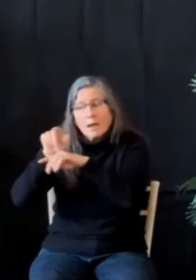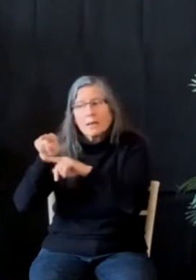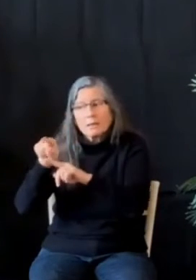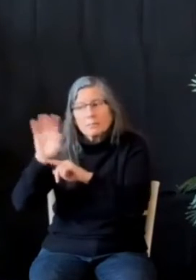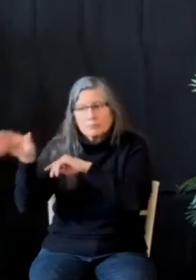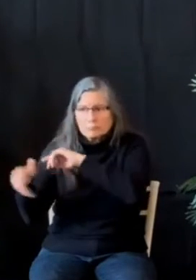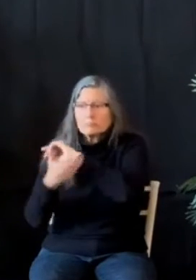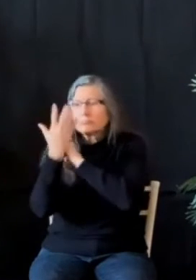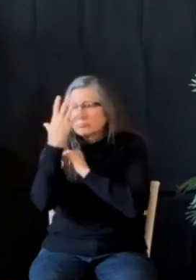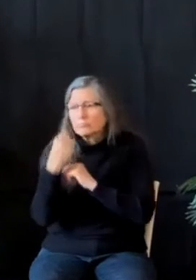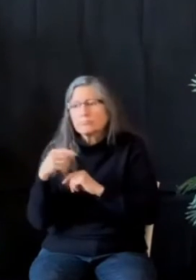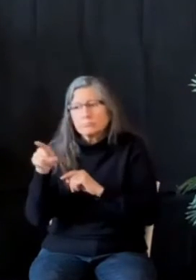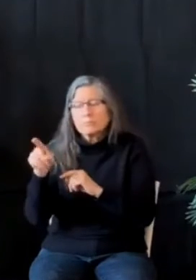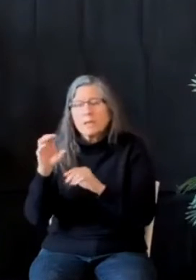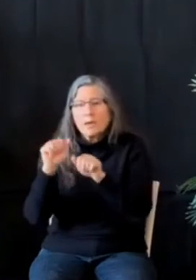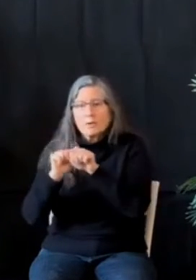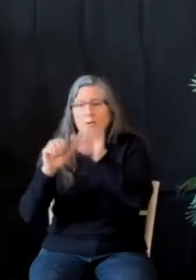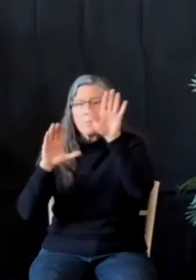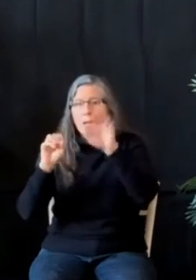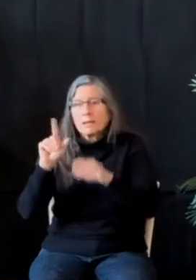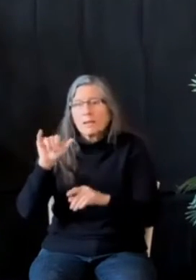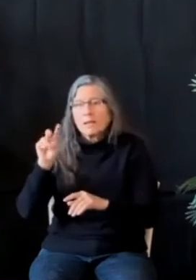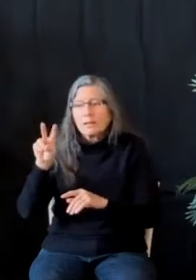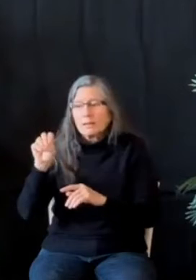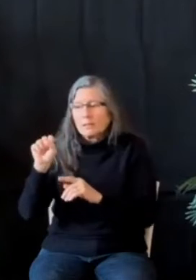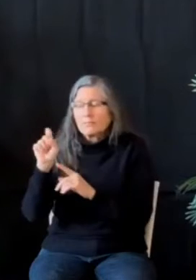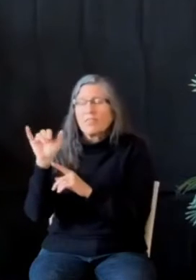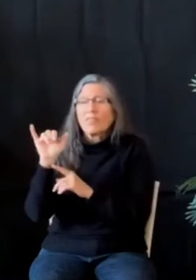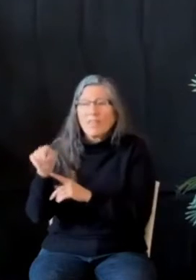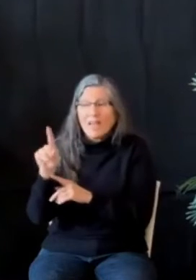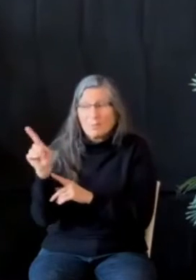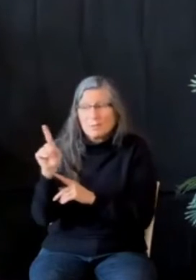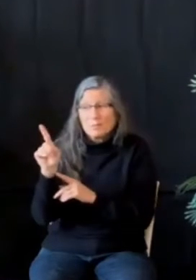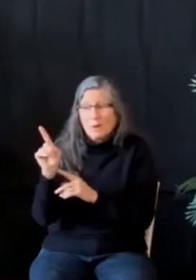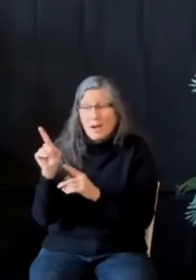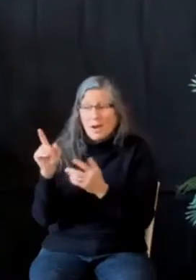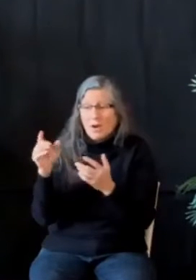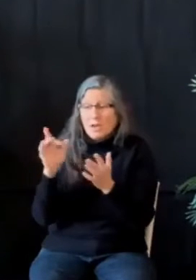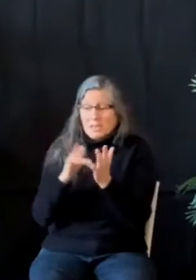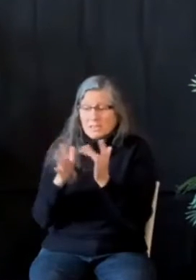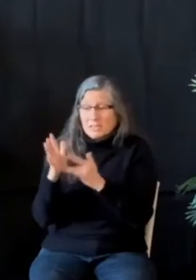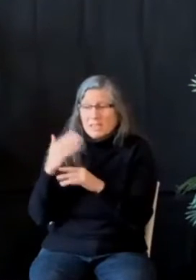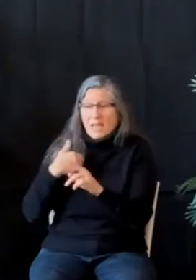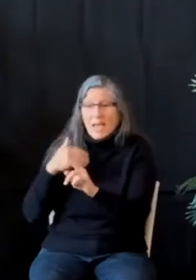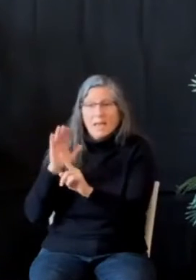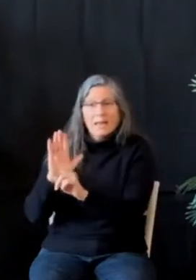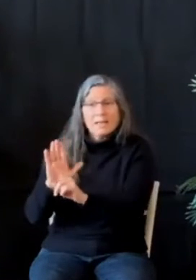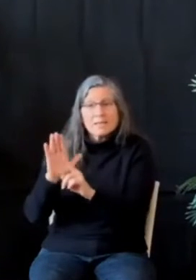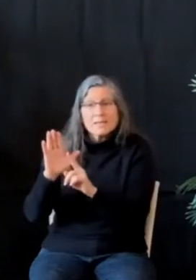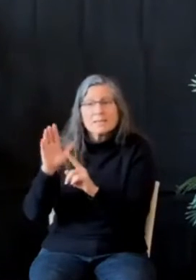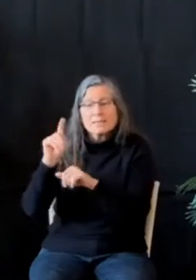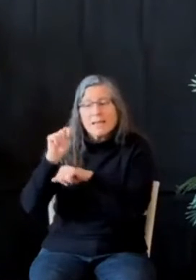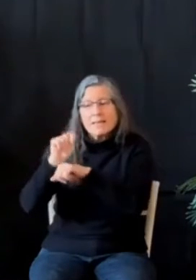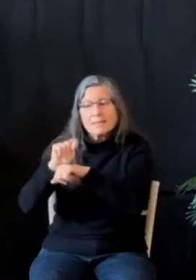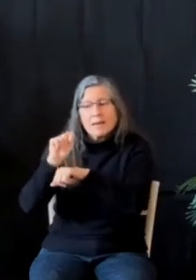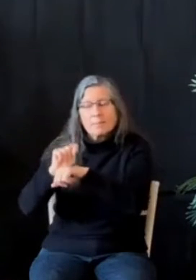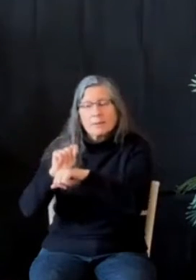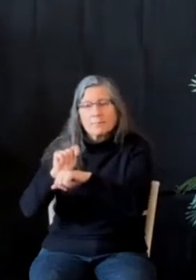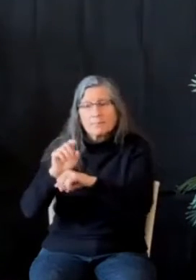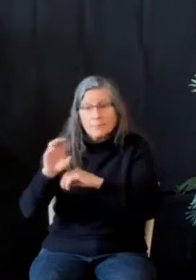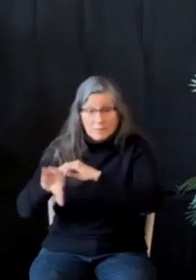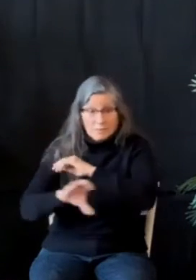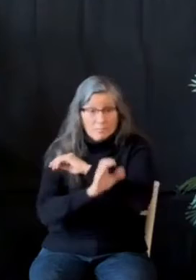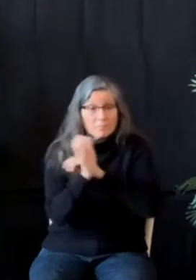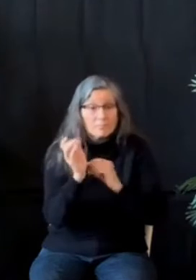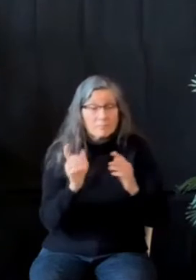where he slept. That's where his tabernacle was, his booth. And so the scripture says, in the morning at dawn, he appeared again